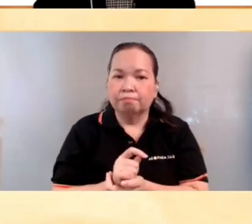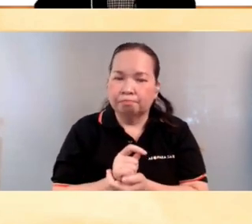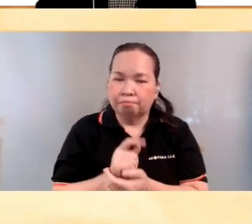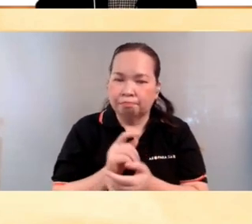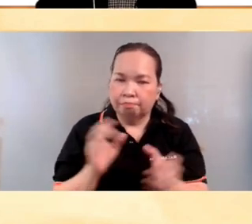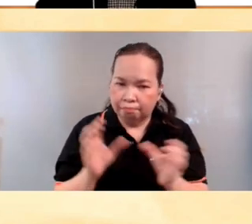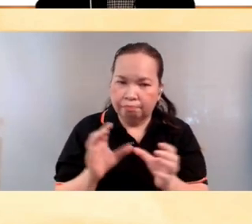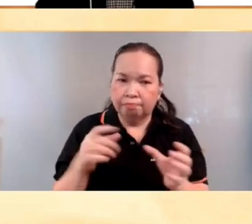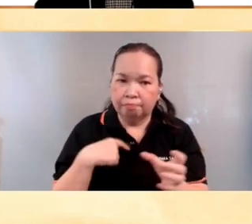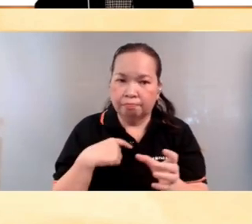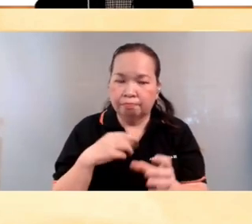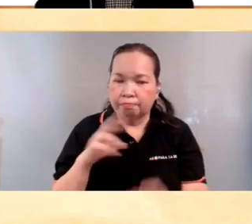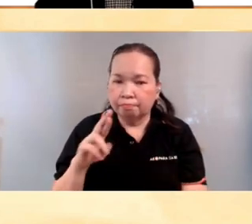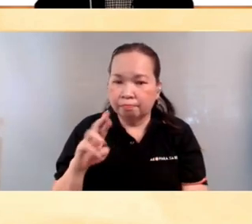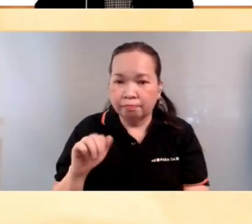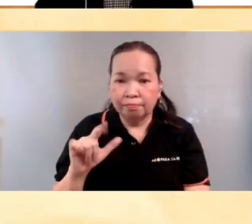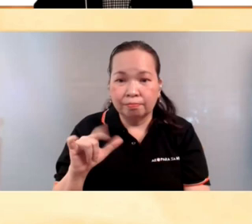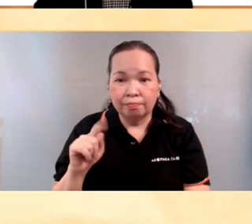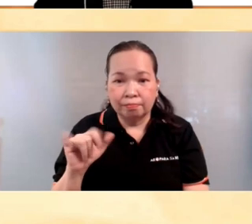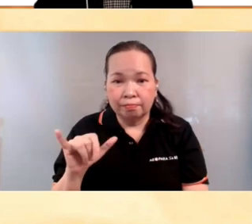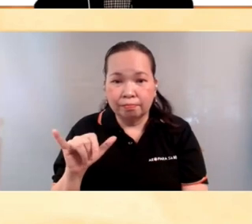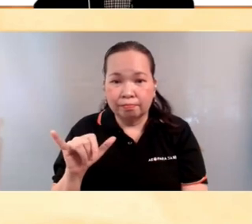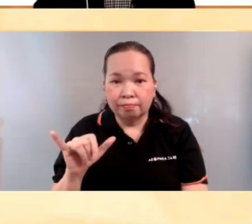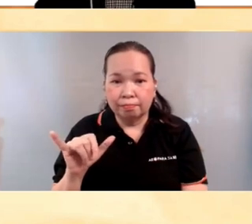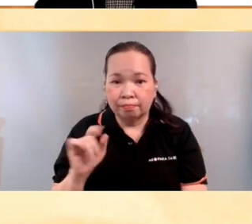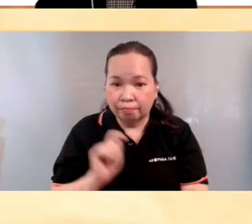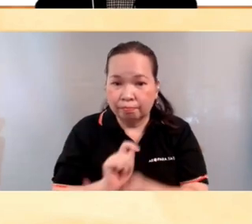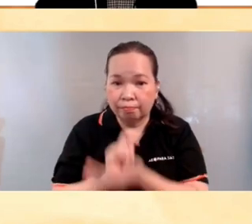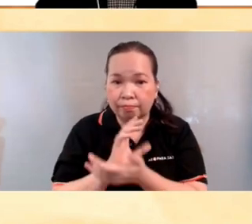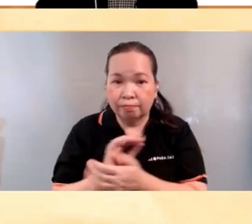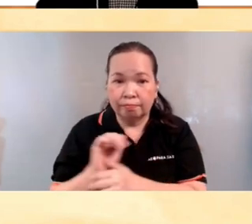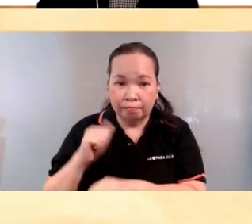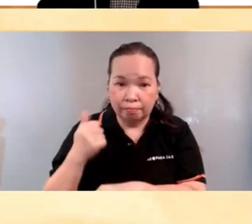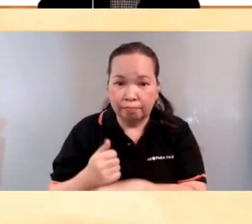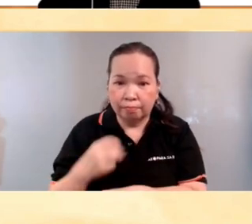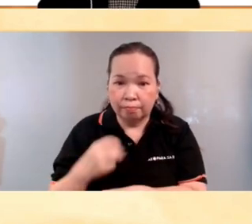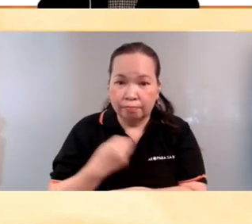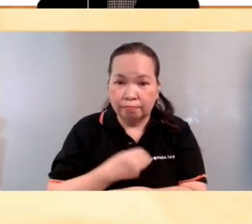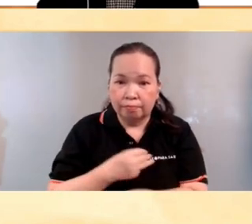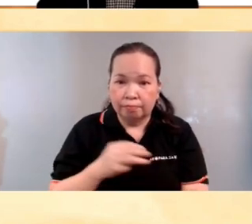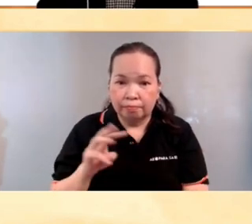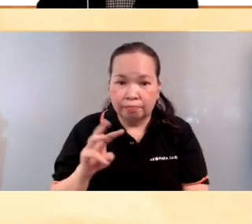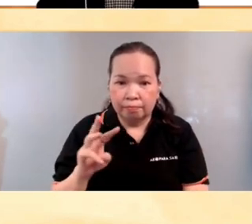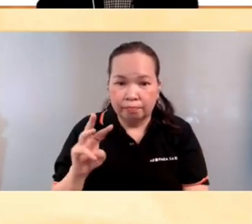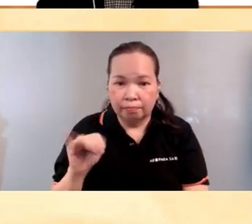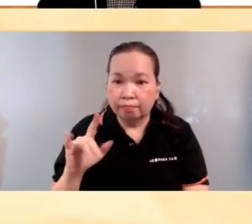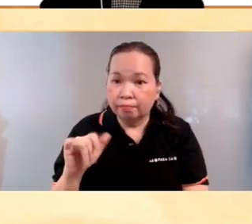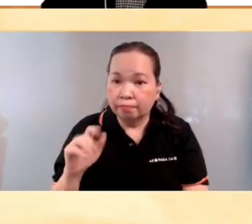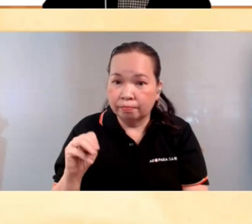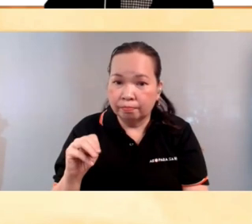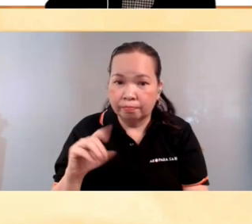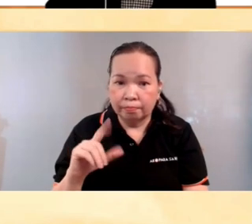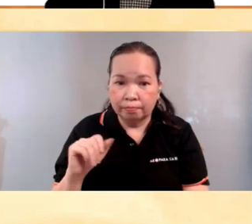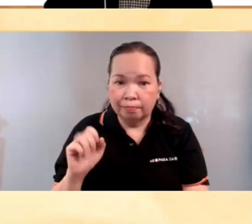of reality therapy, choice theory, and the founding member of the William Glasser Institute of the